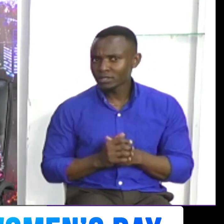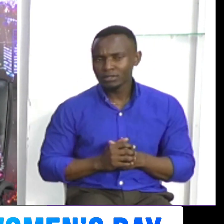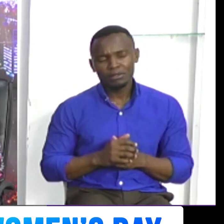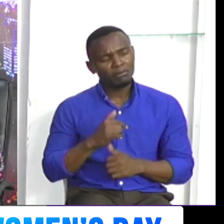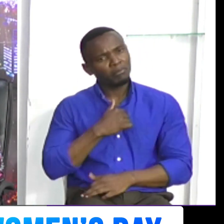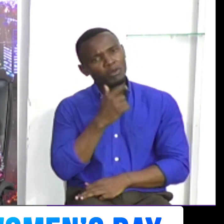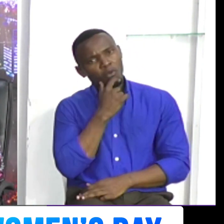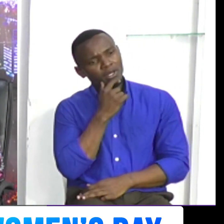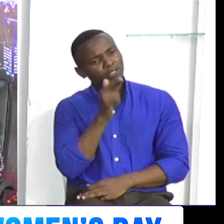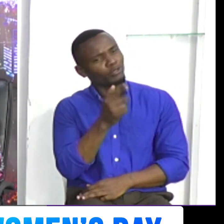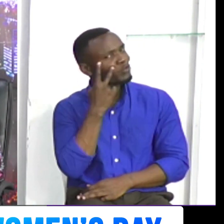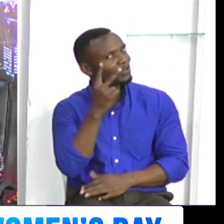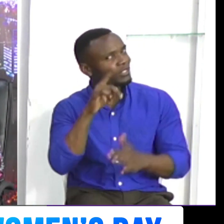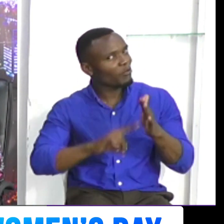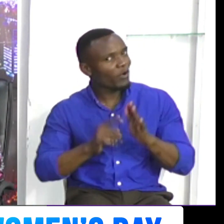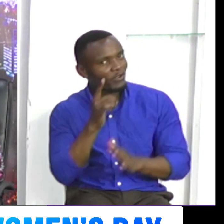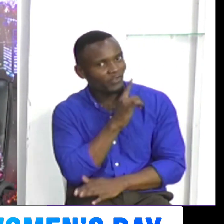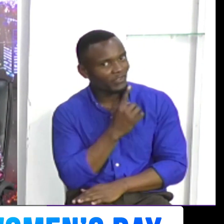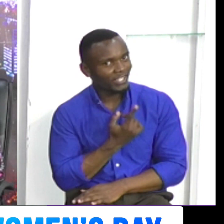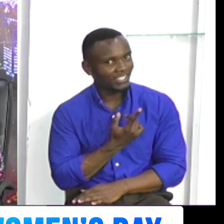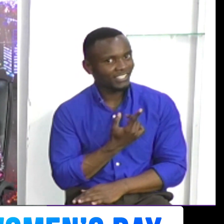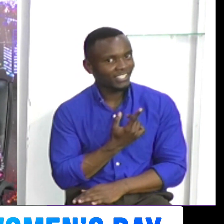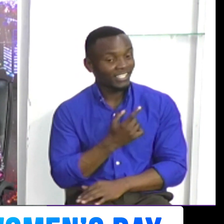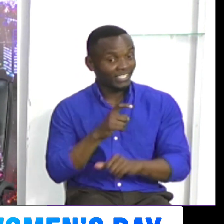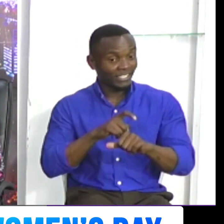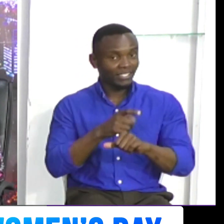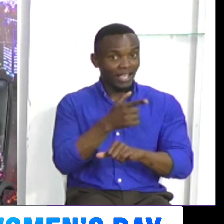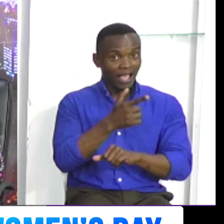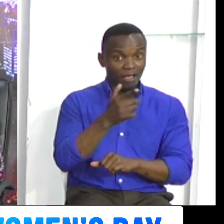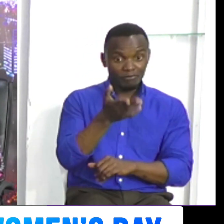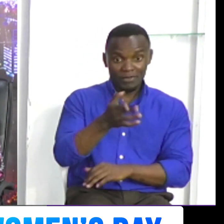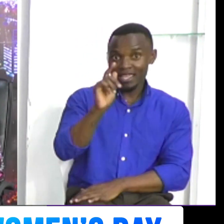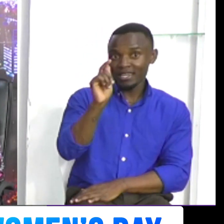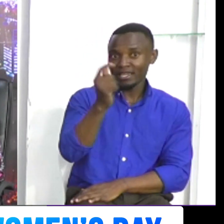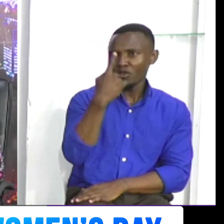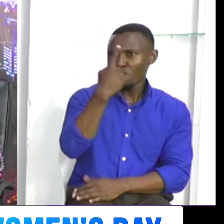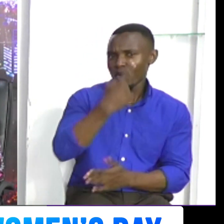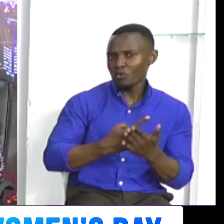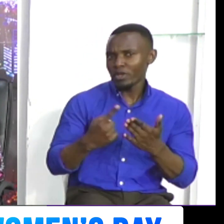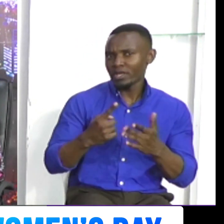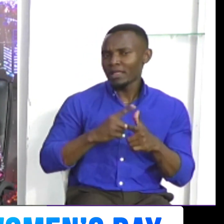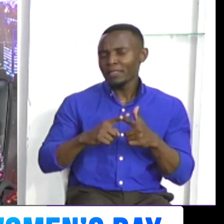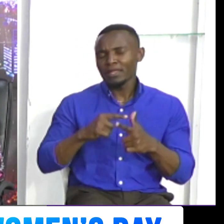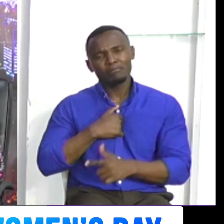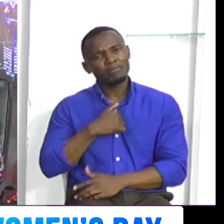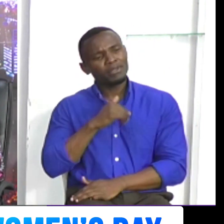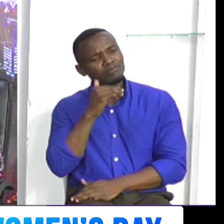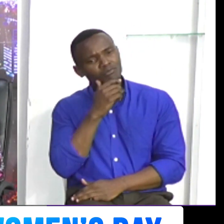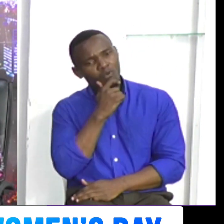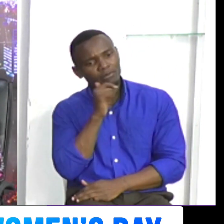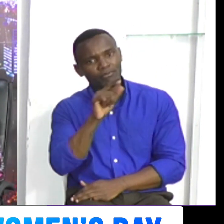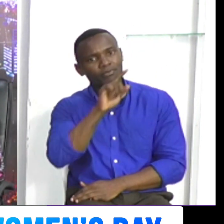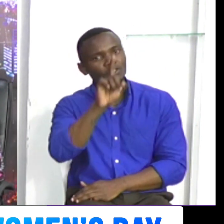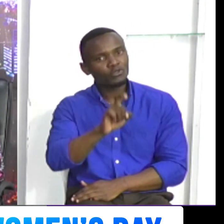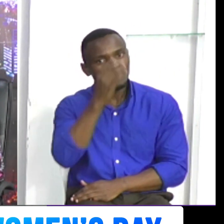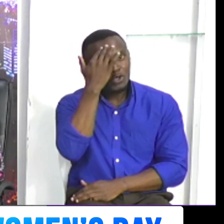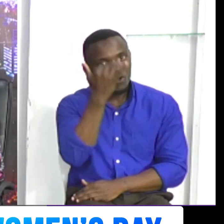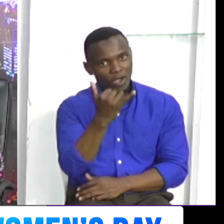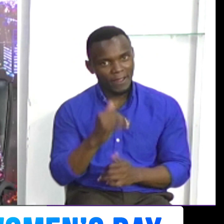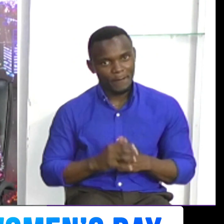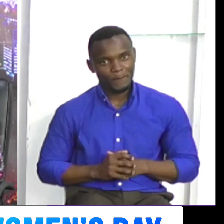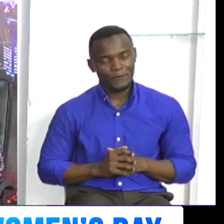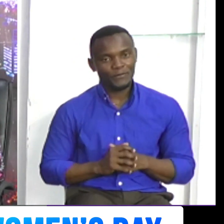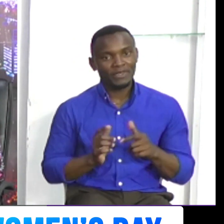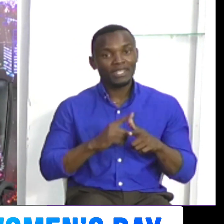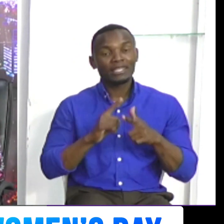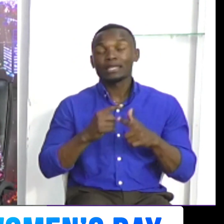observed? What have you seen? They were saying she was just in Kenya for like a week. So I was like, where is this question coming from? And I was